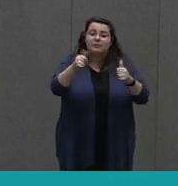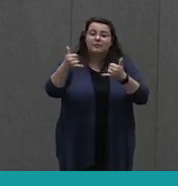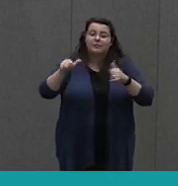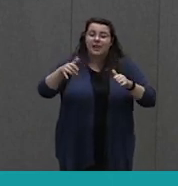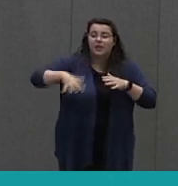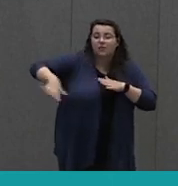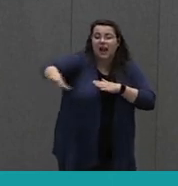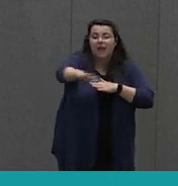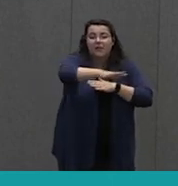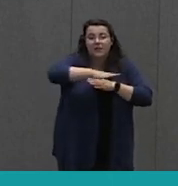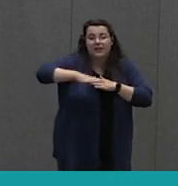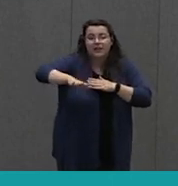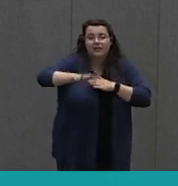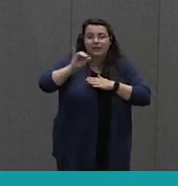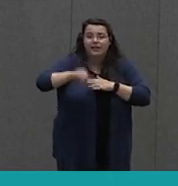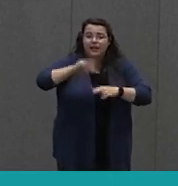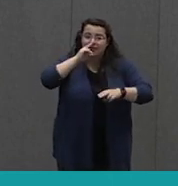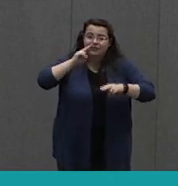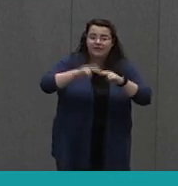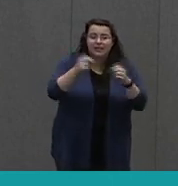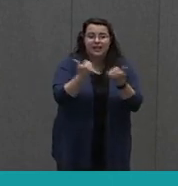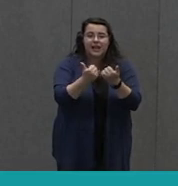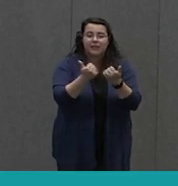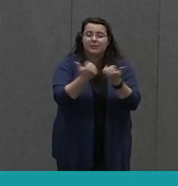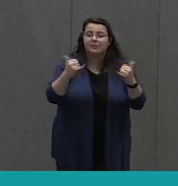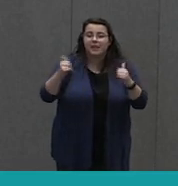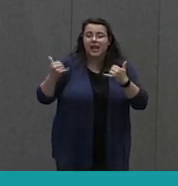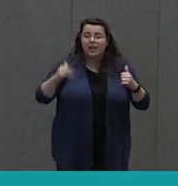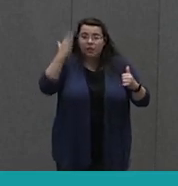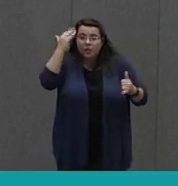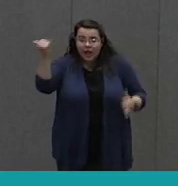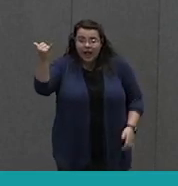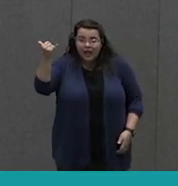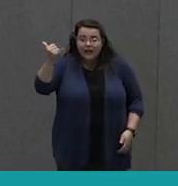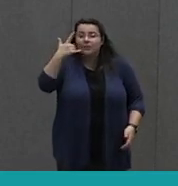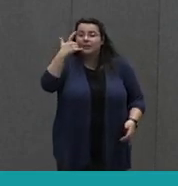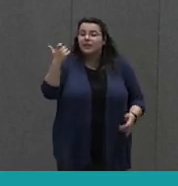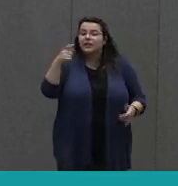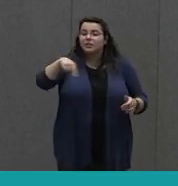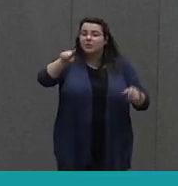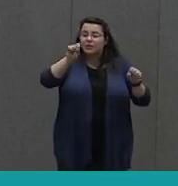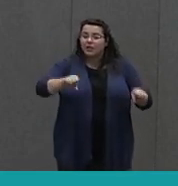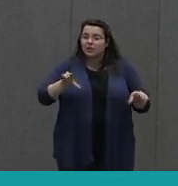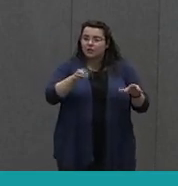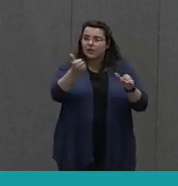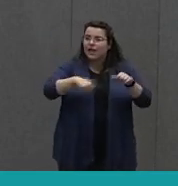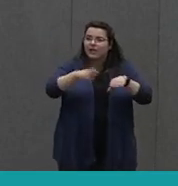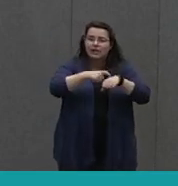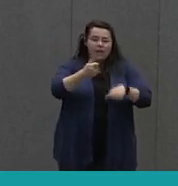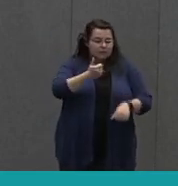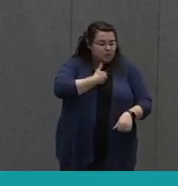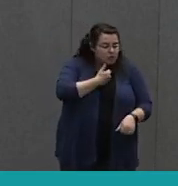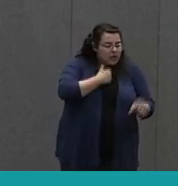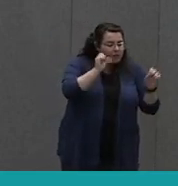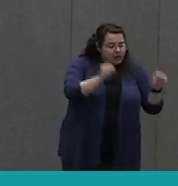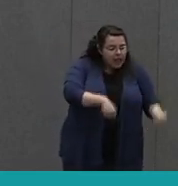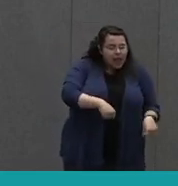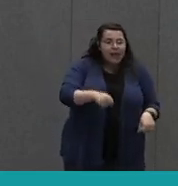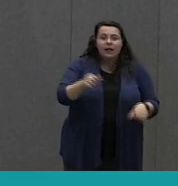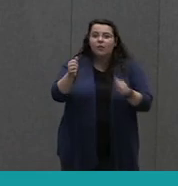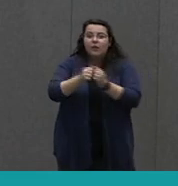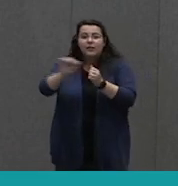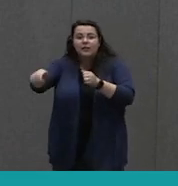I made some this morning. And all I did was I just cut up some just regular paper. It was like the back